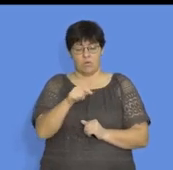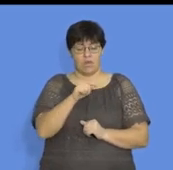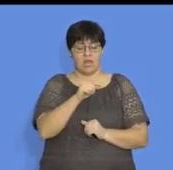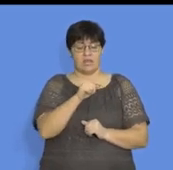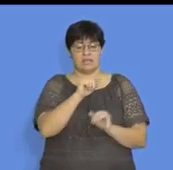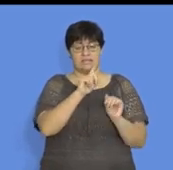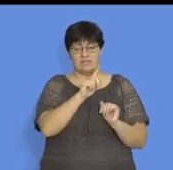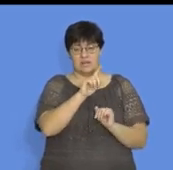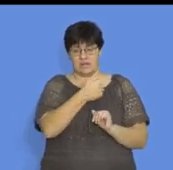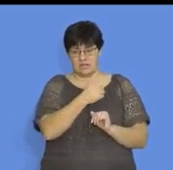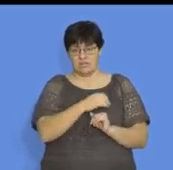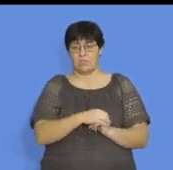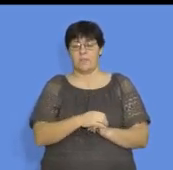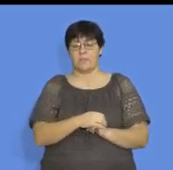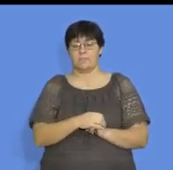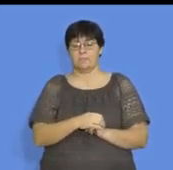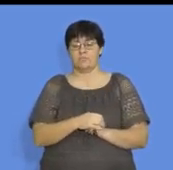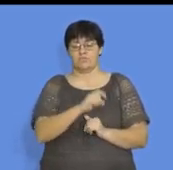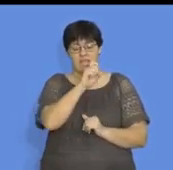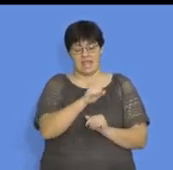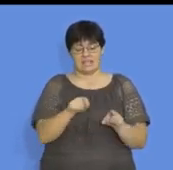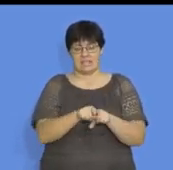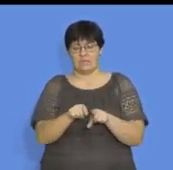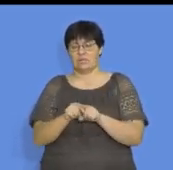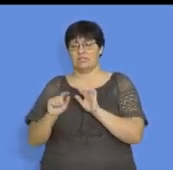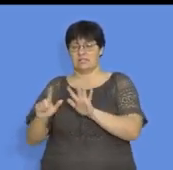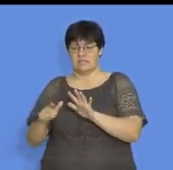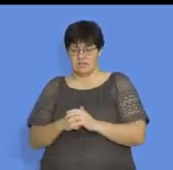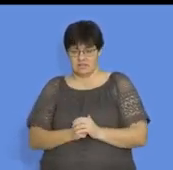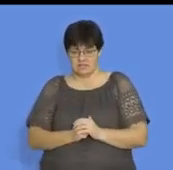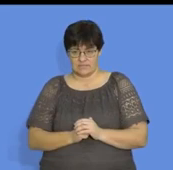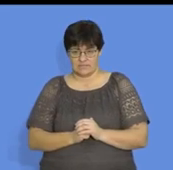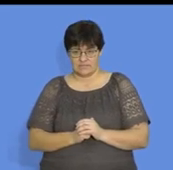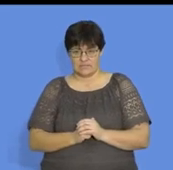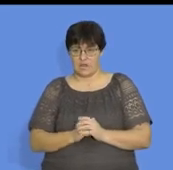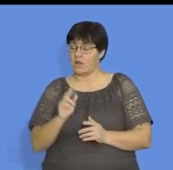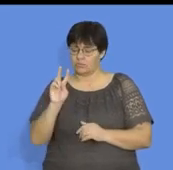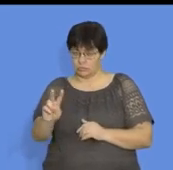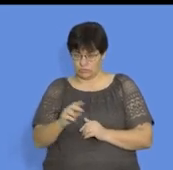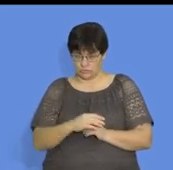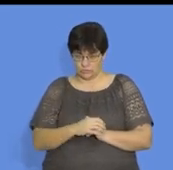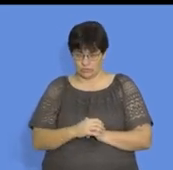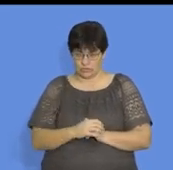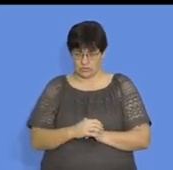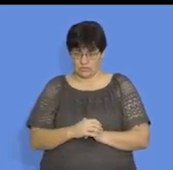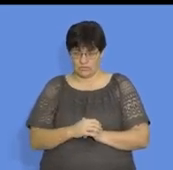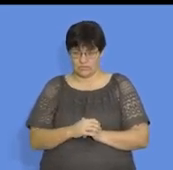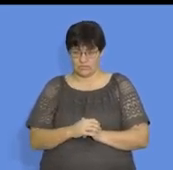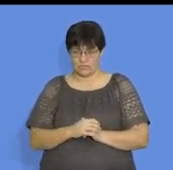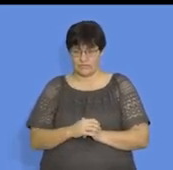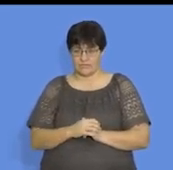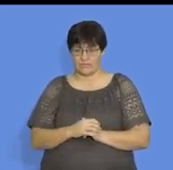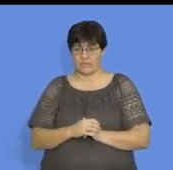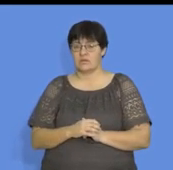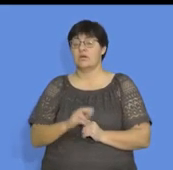by x, I get, by 7 I mean, sorry, I get x is equals to 2. Now remember